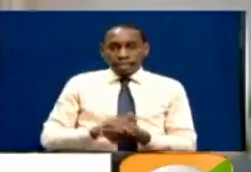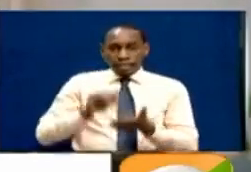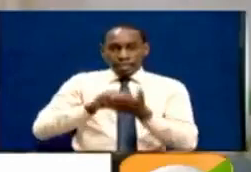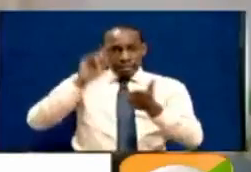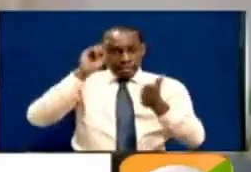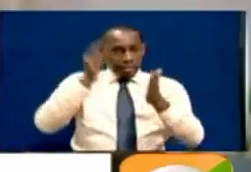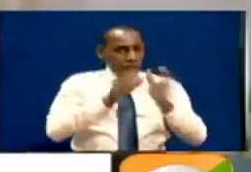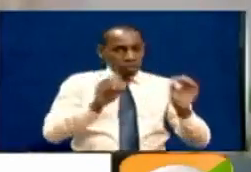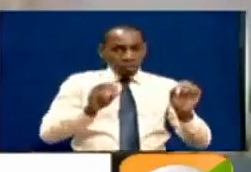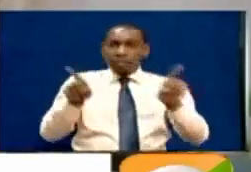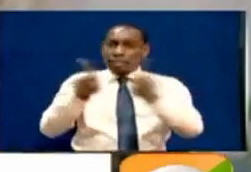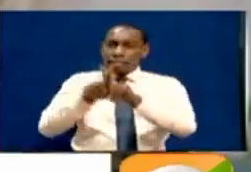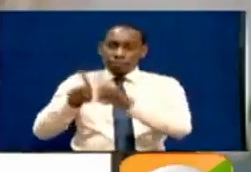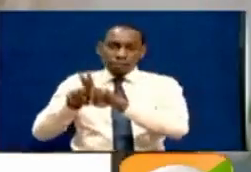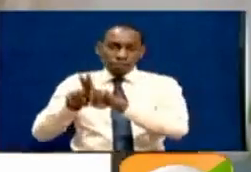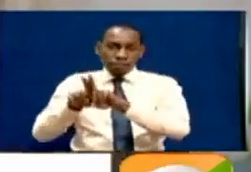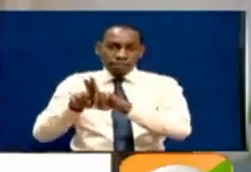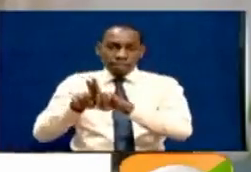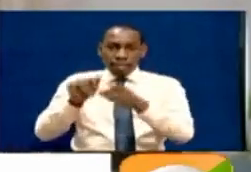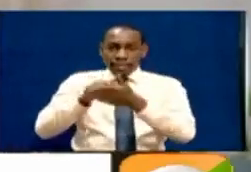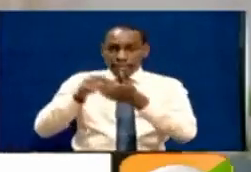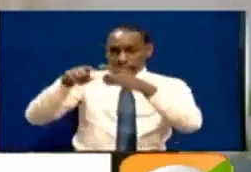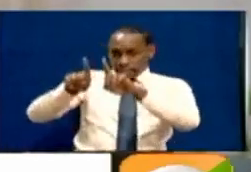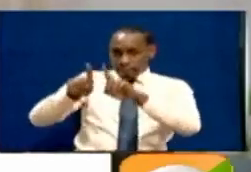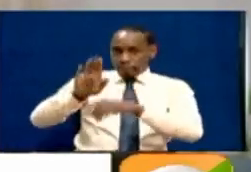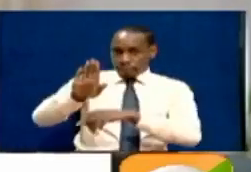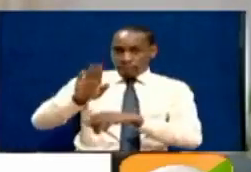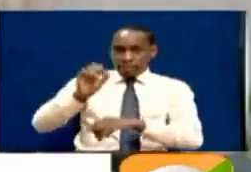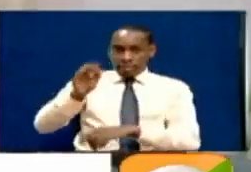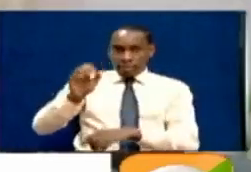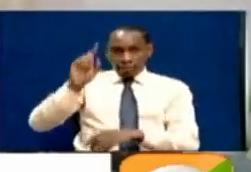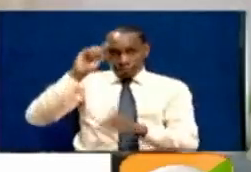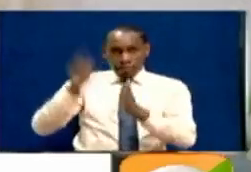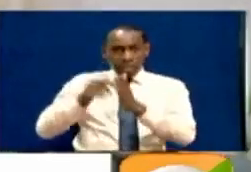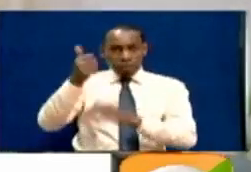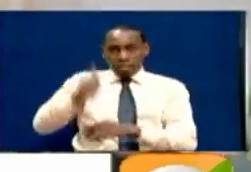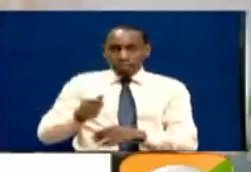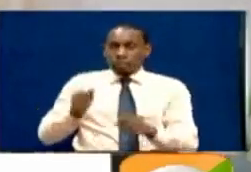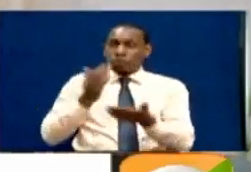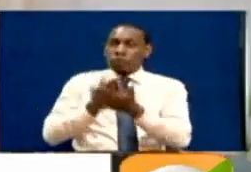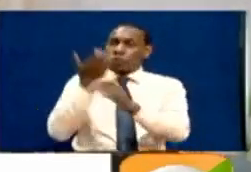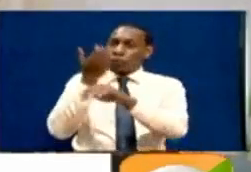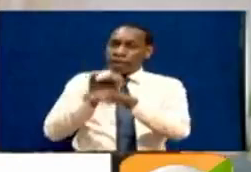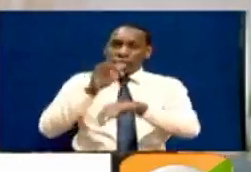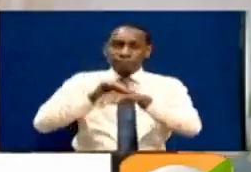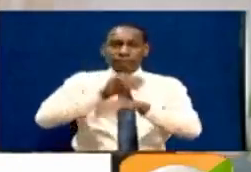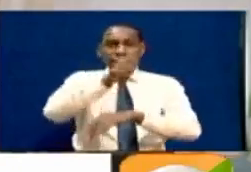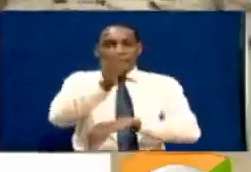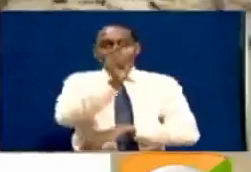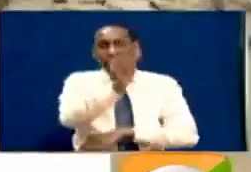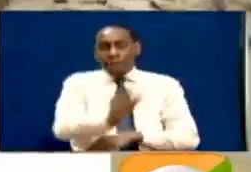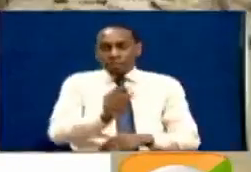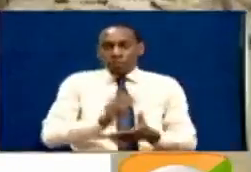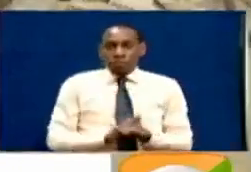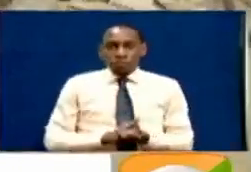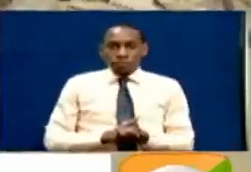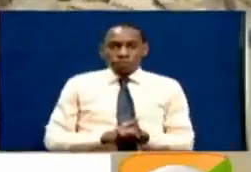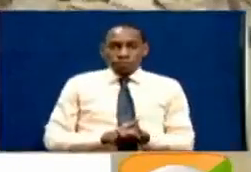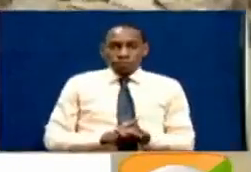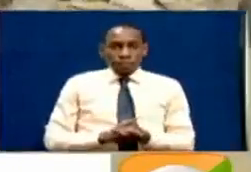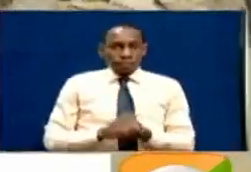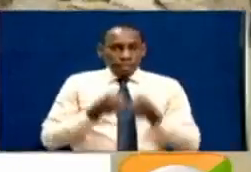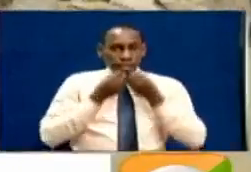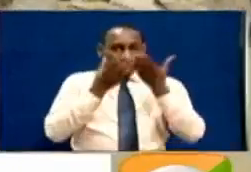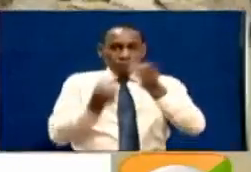undetectable equals to you equals to you. If you're undetectable, it's very difficult for you to infect someone else. And though the